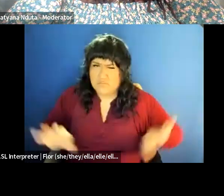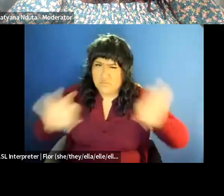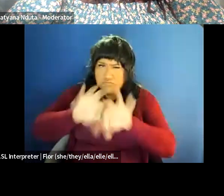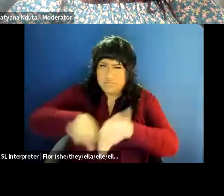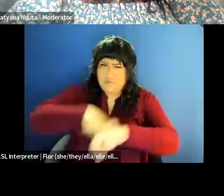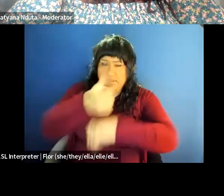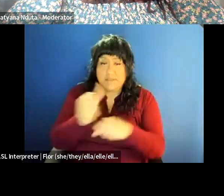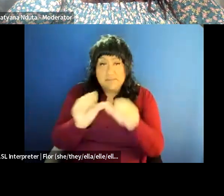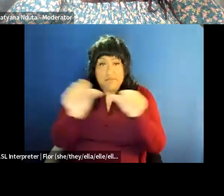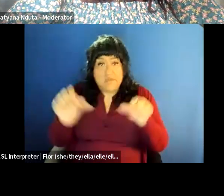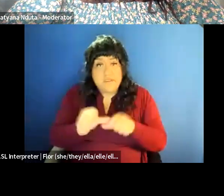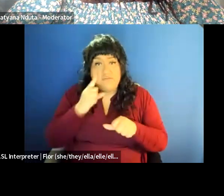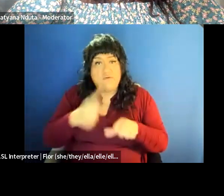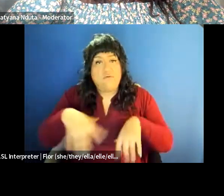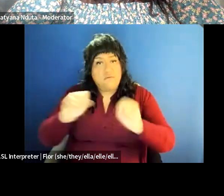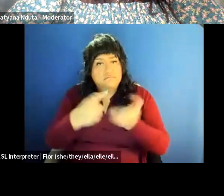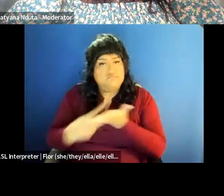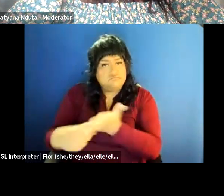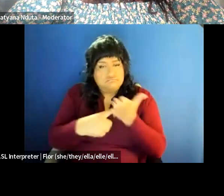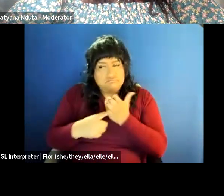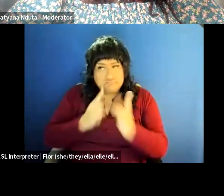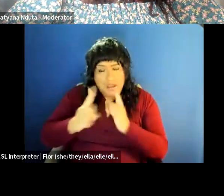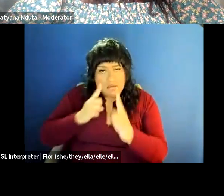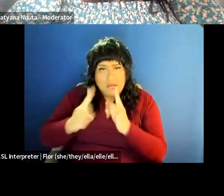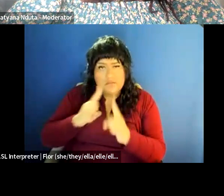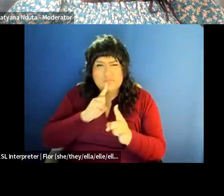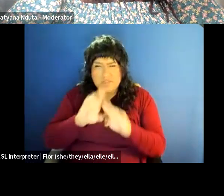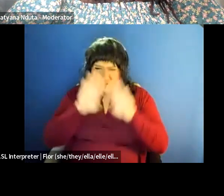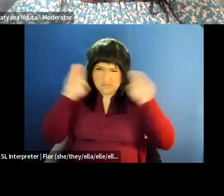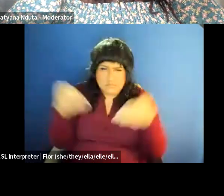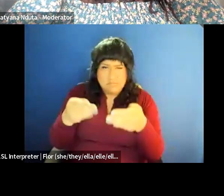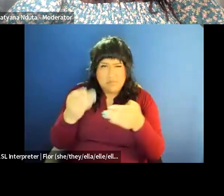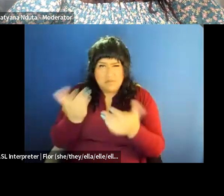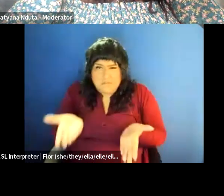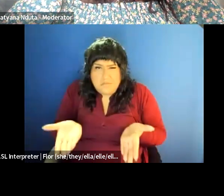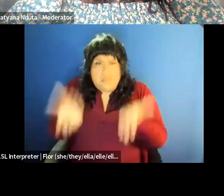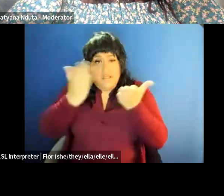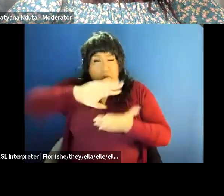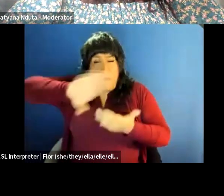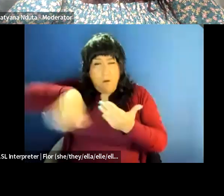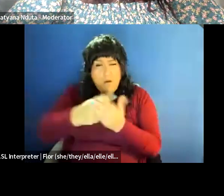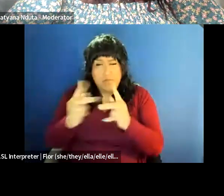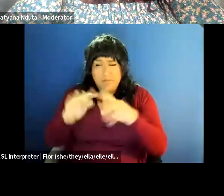space for dialogue, to center and uplift the perspectives